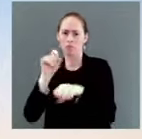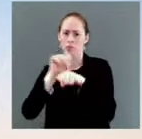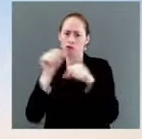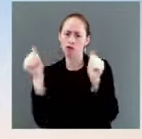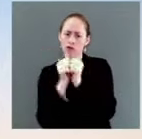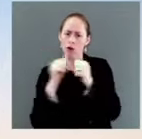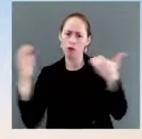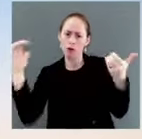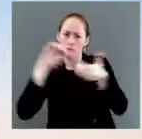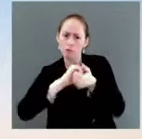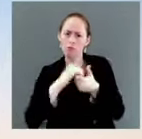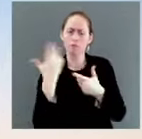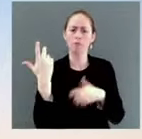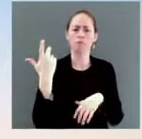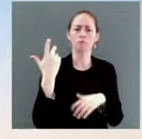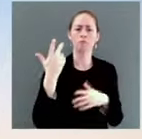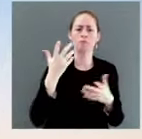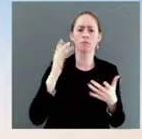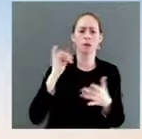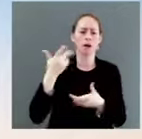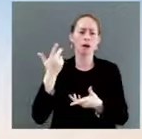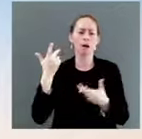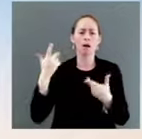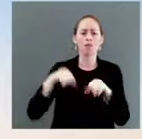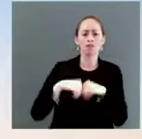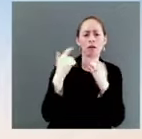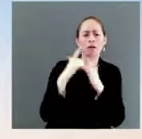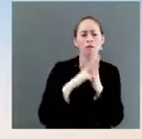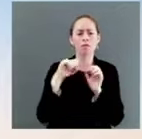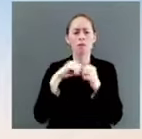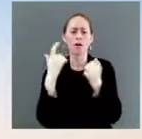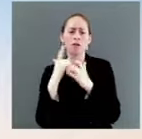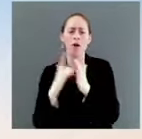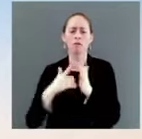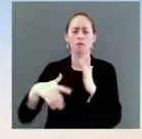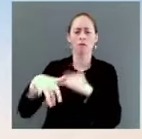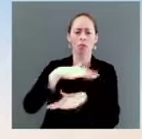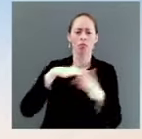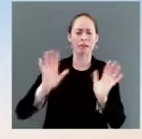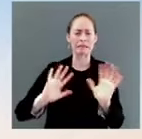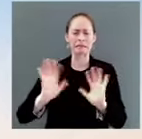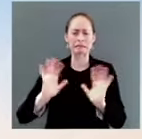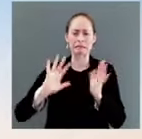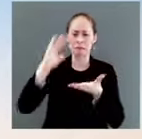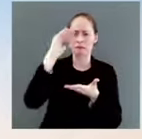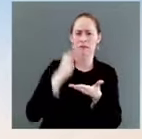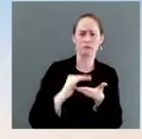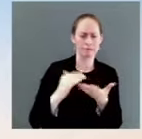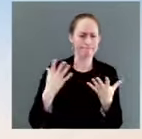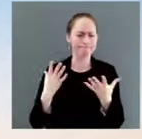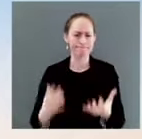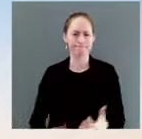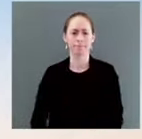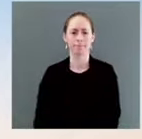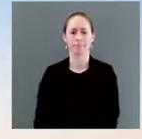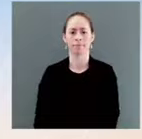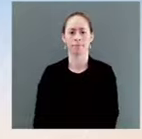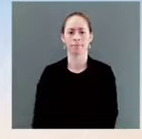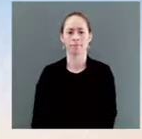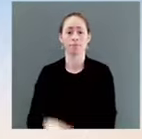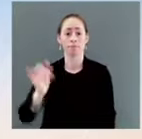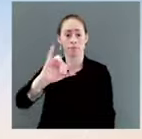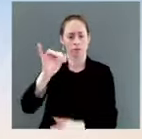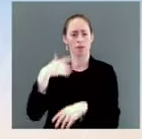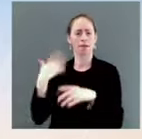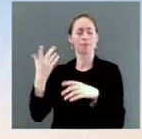a range of communities across the country on strike forces. As you know, something we've talked about in the past, we're continuing to implement that from the Department of Justice.